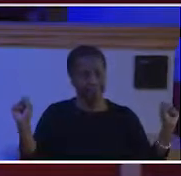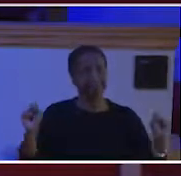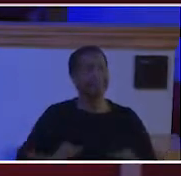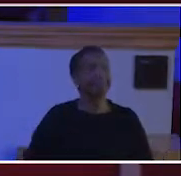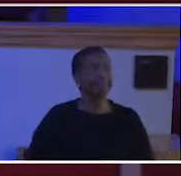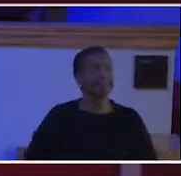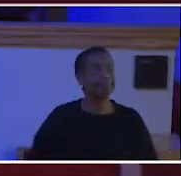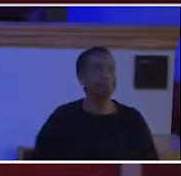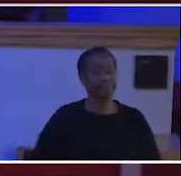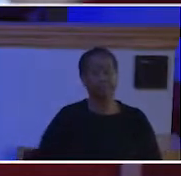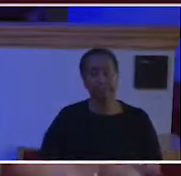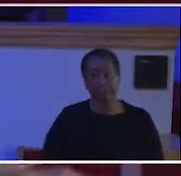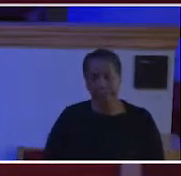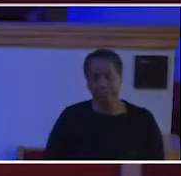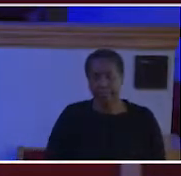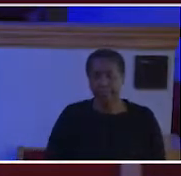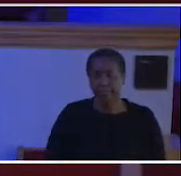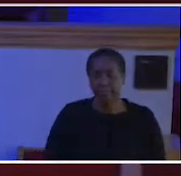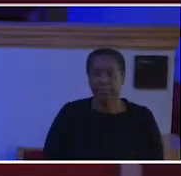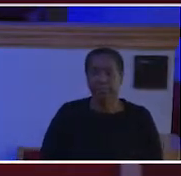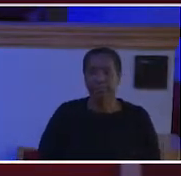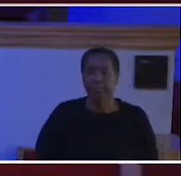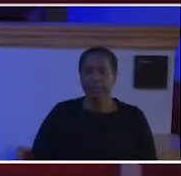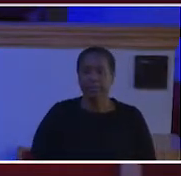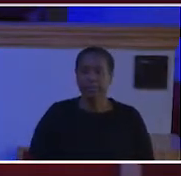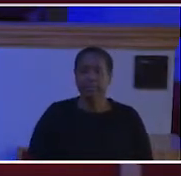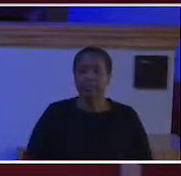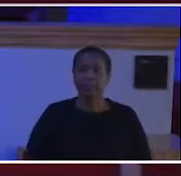Oh, my soul.